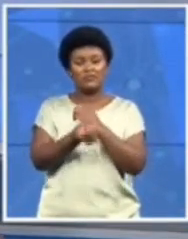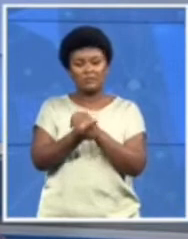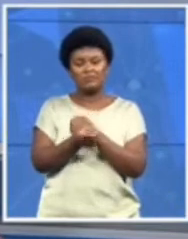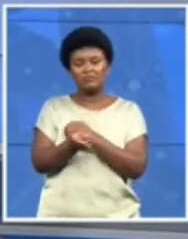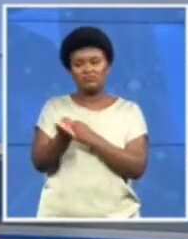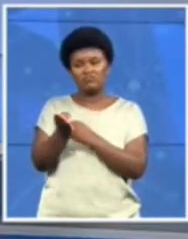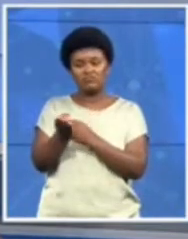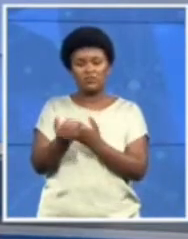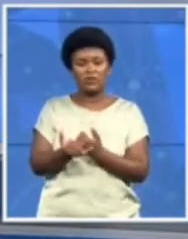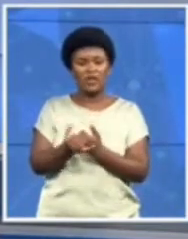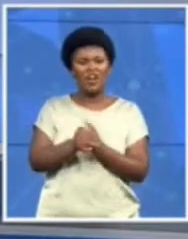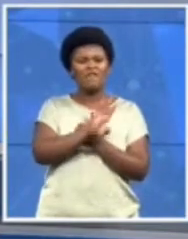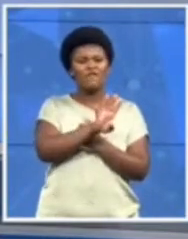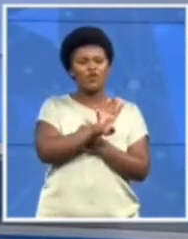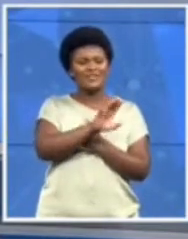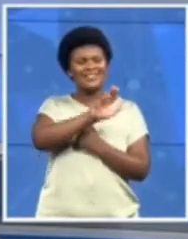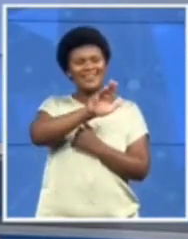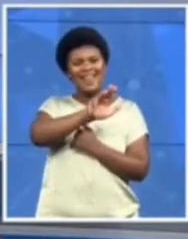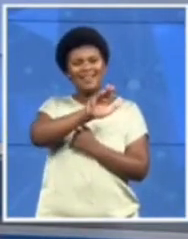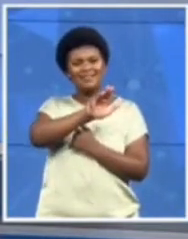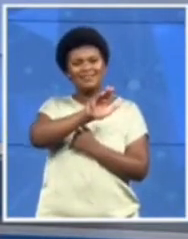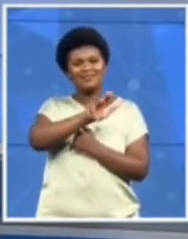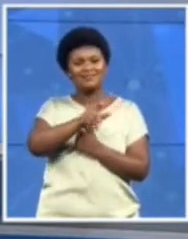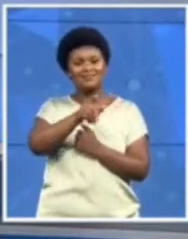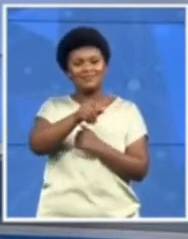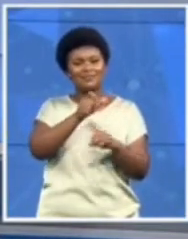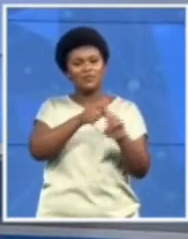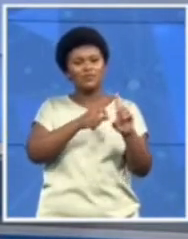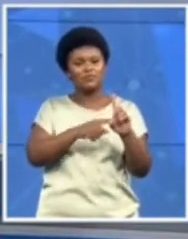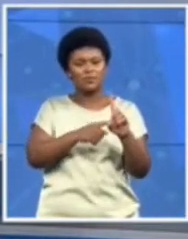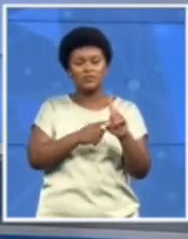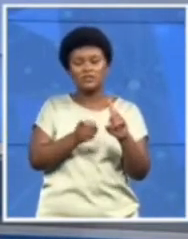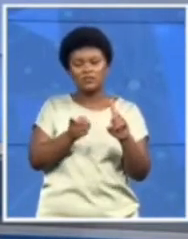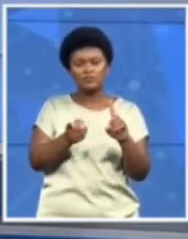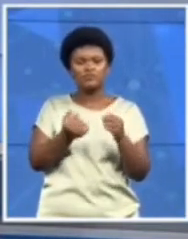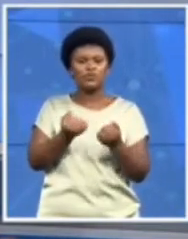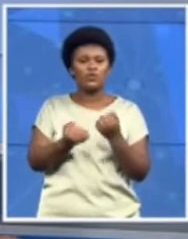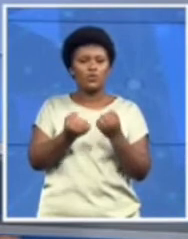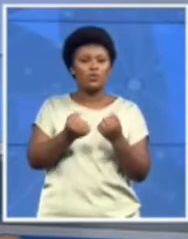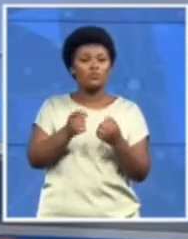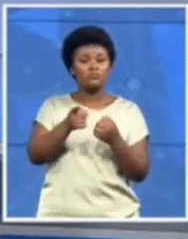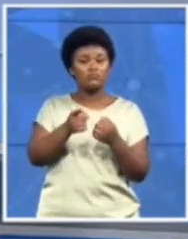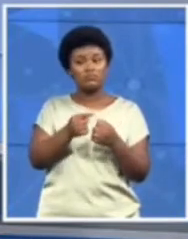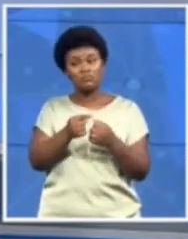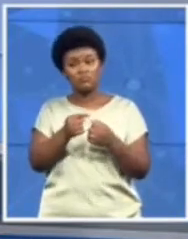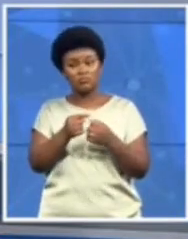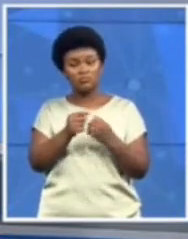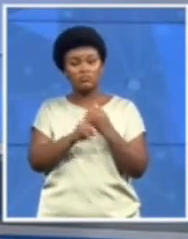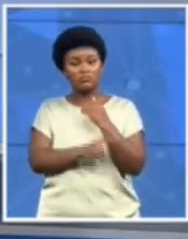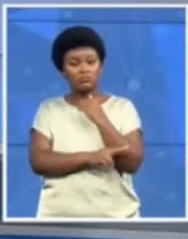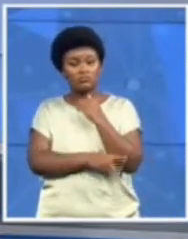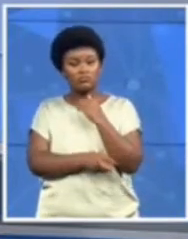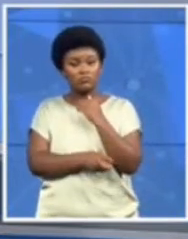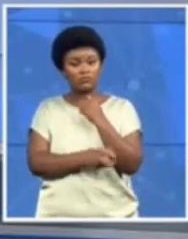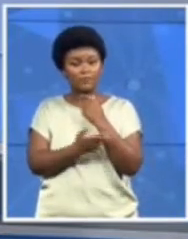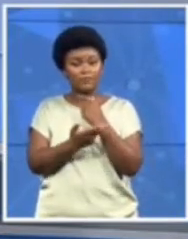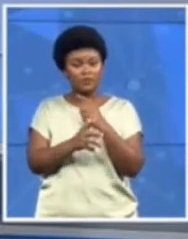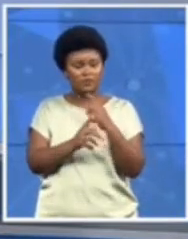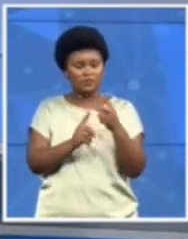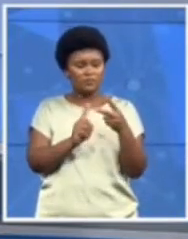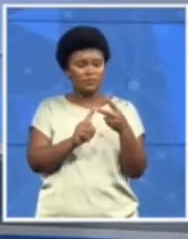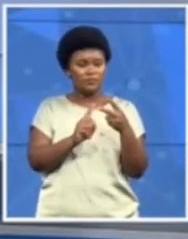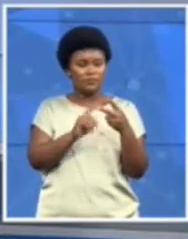suspect taken in on suspicion of arson and criminal activity in